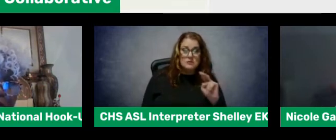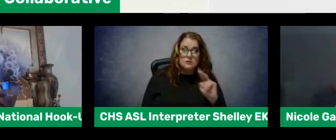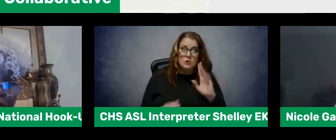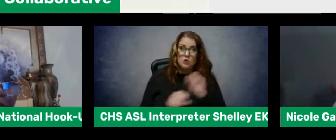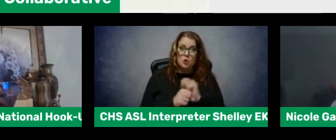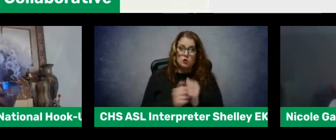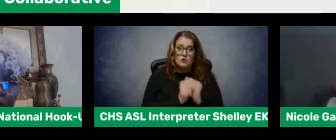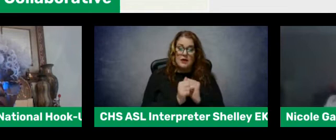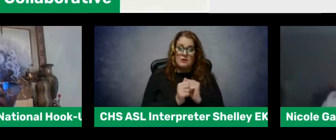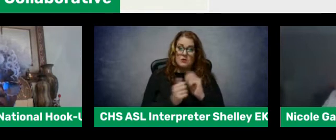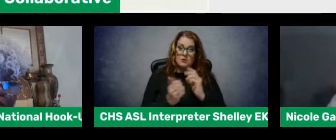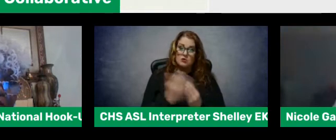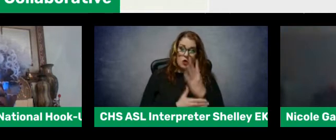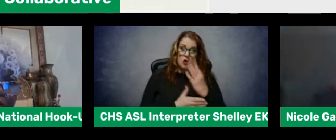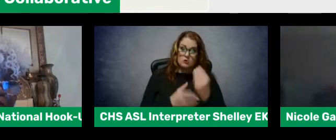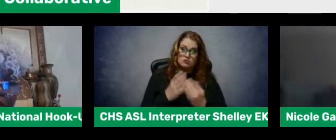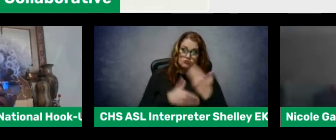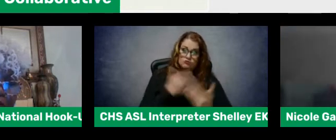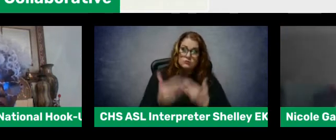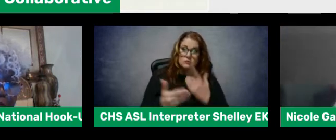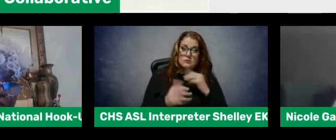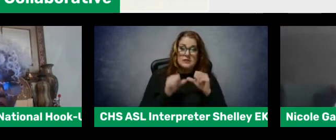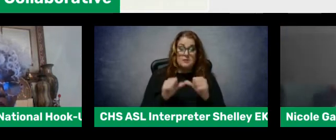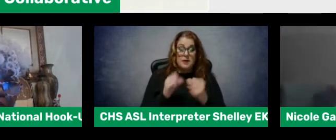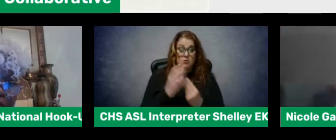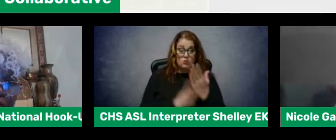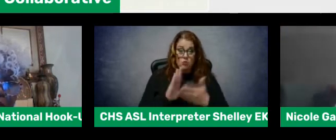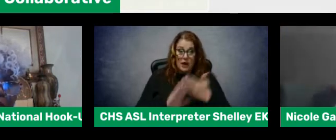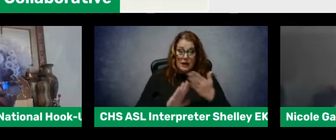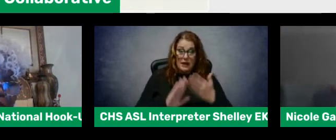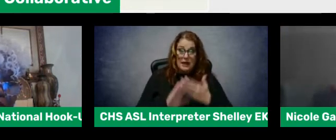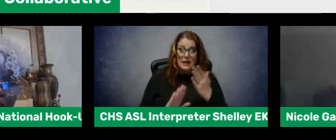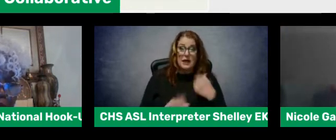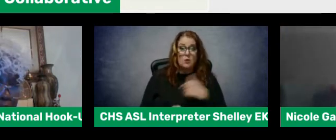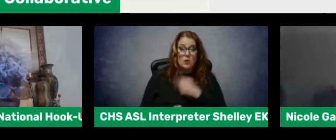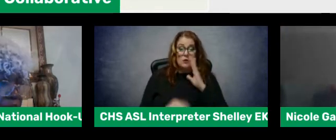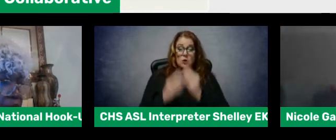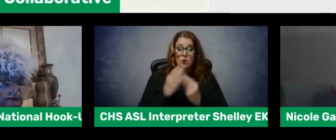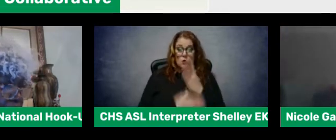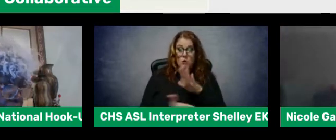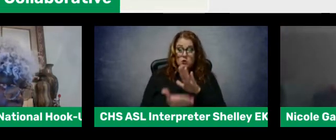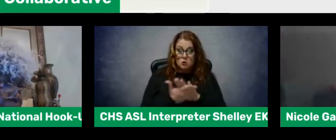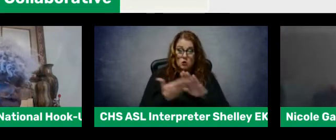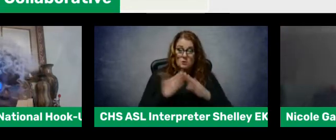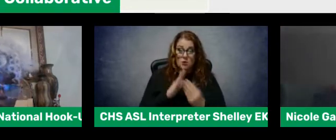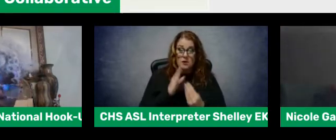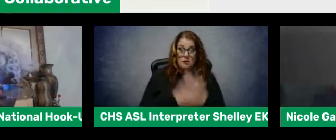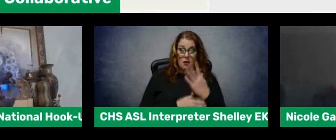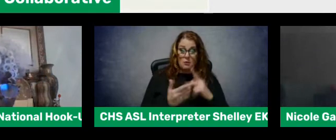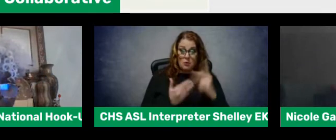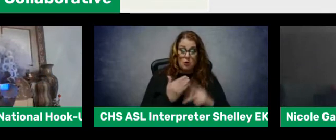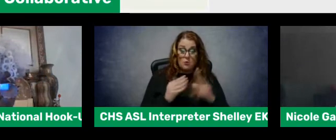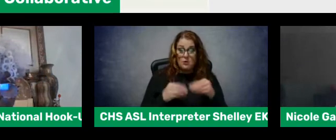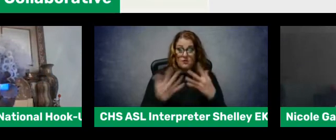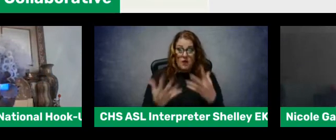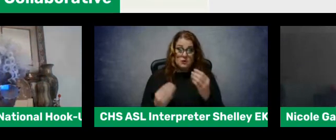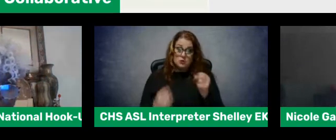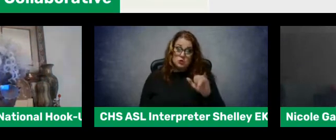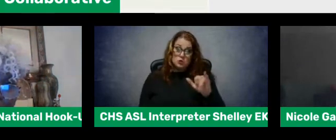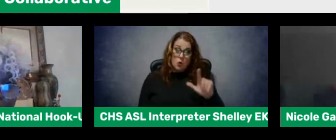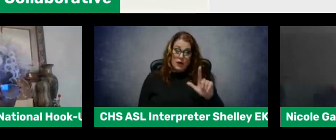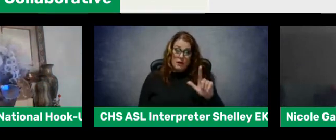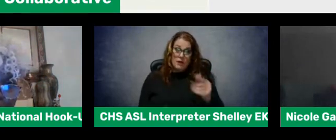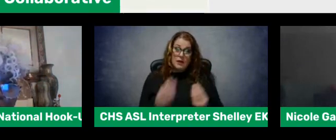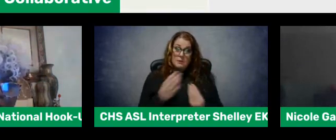to keep them running. And the We Will Grow School and Community Garden program provides soil,